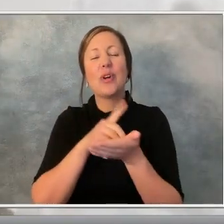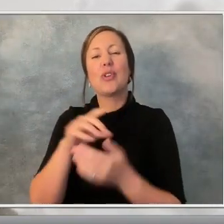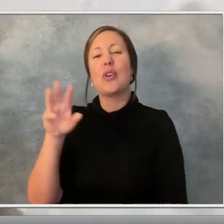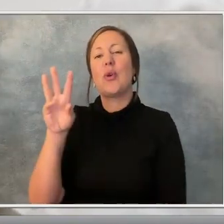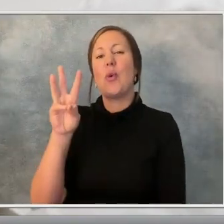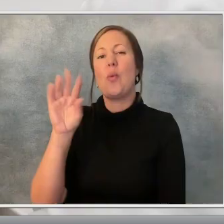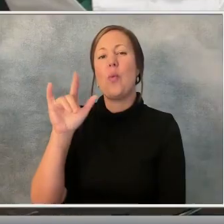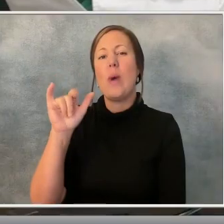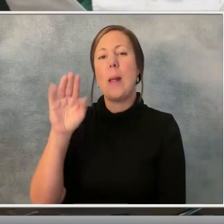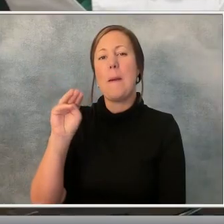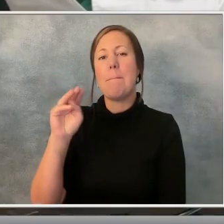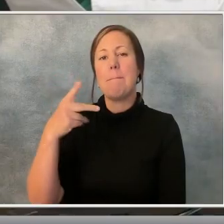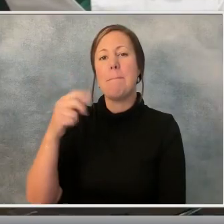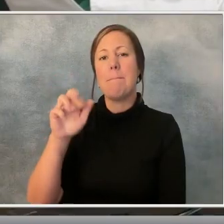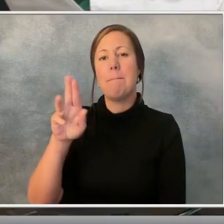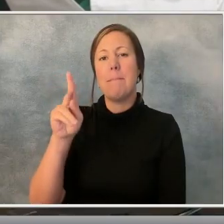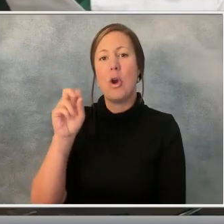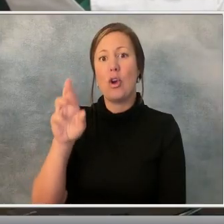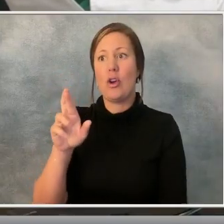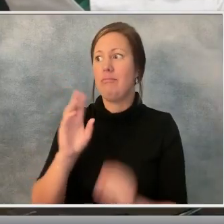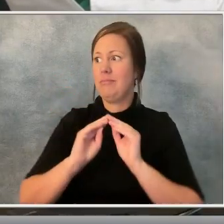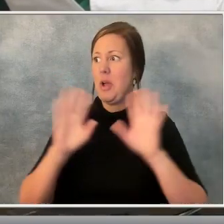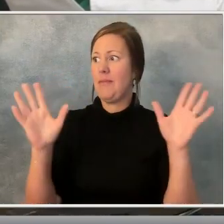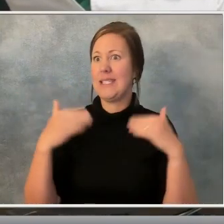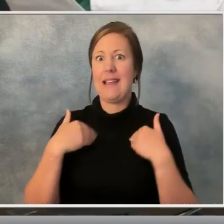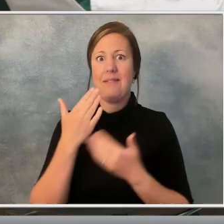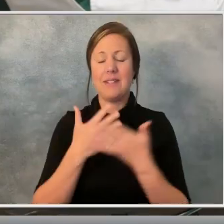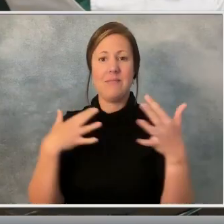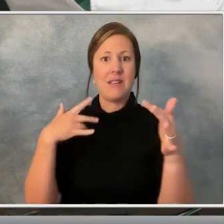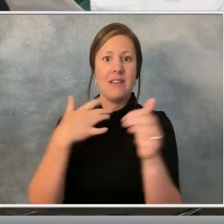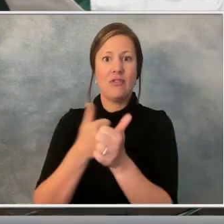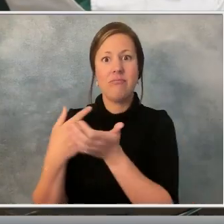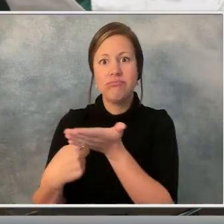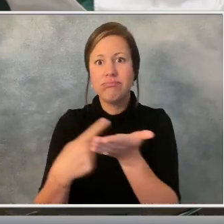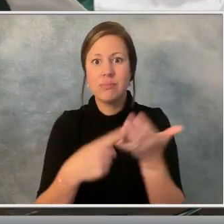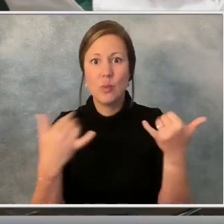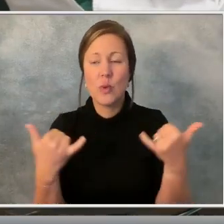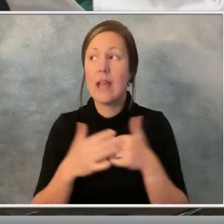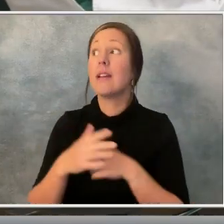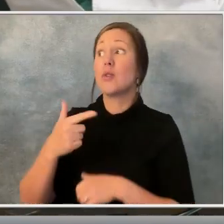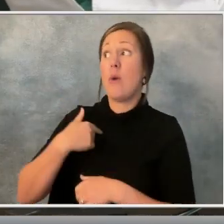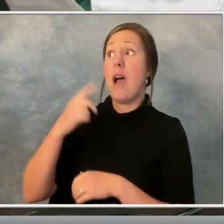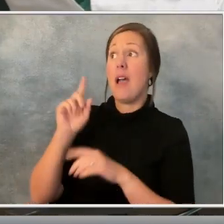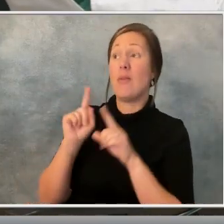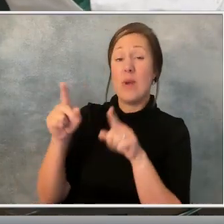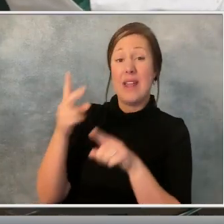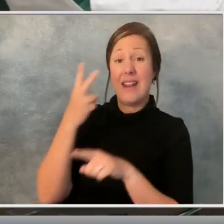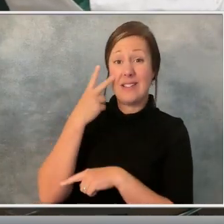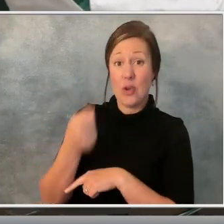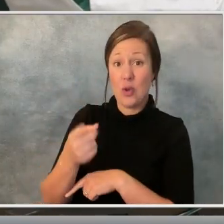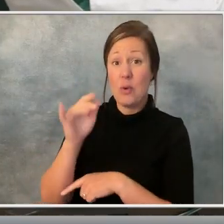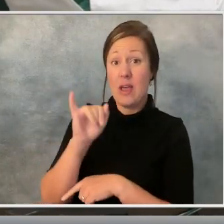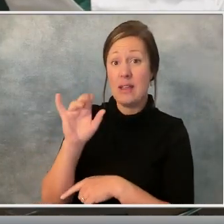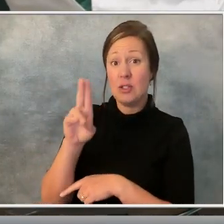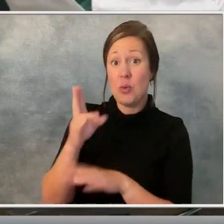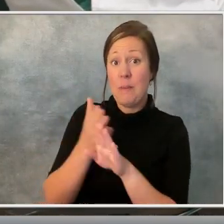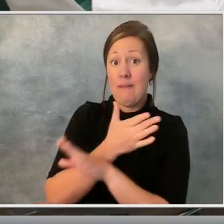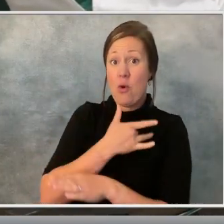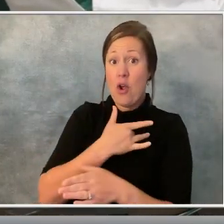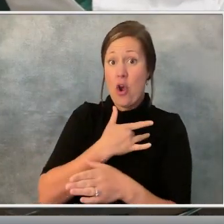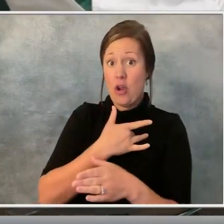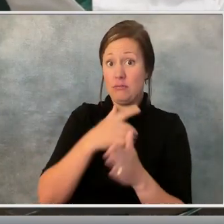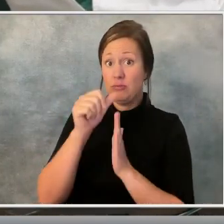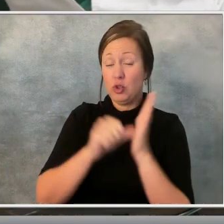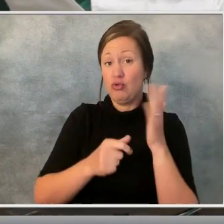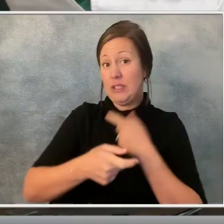do in this appointment. I came up and saw you when you were in the ICU before the heart transplant. Okay. Because they also need